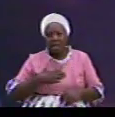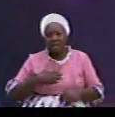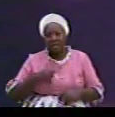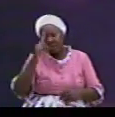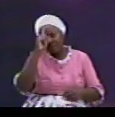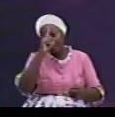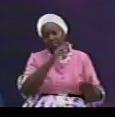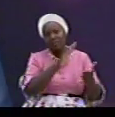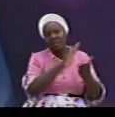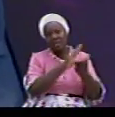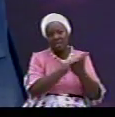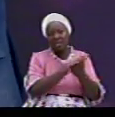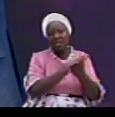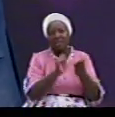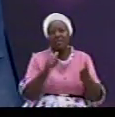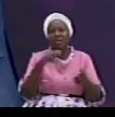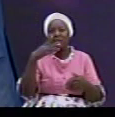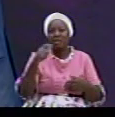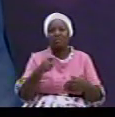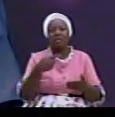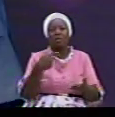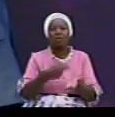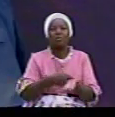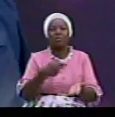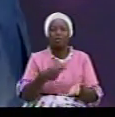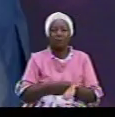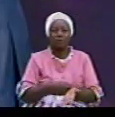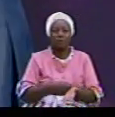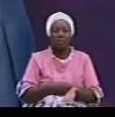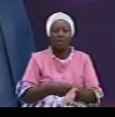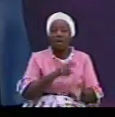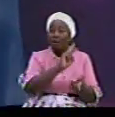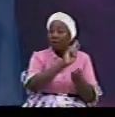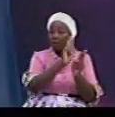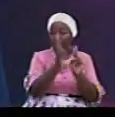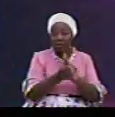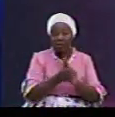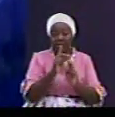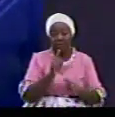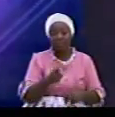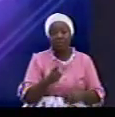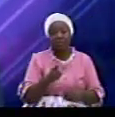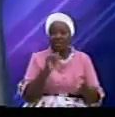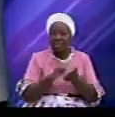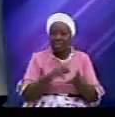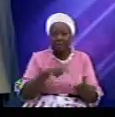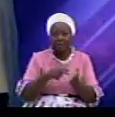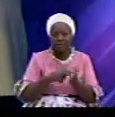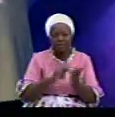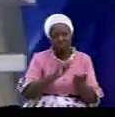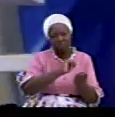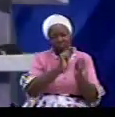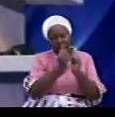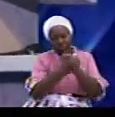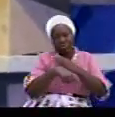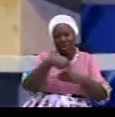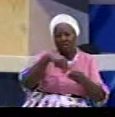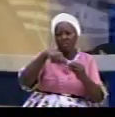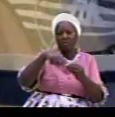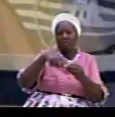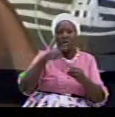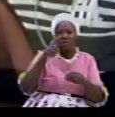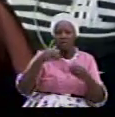believe the gospel. Repent ye, that means turn around. You have been walking to